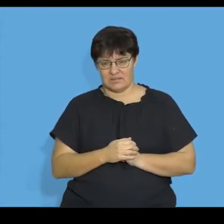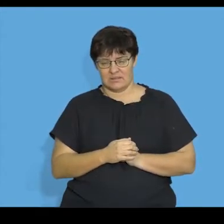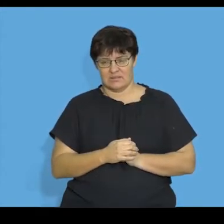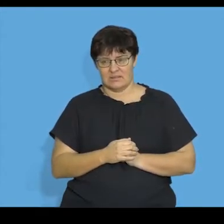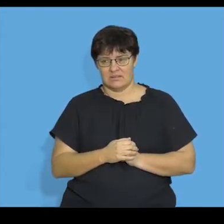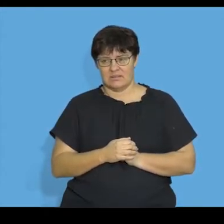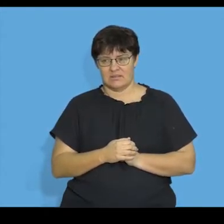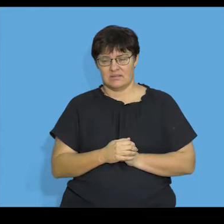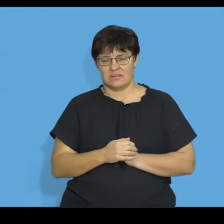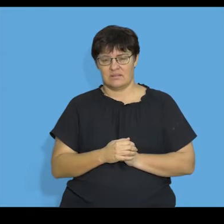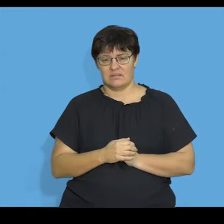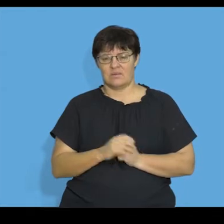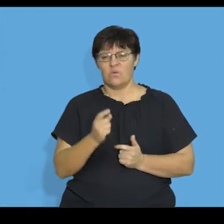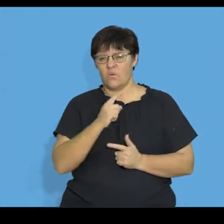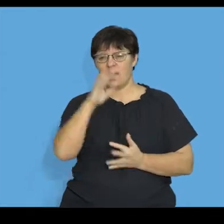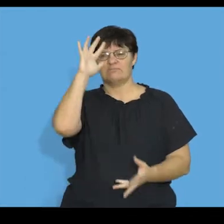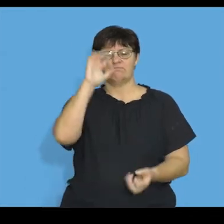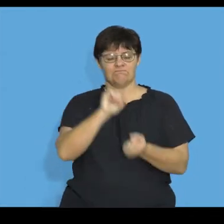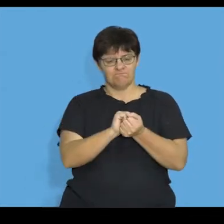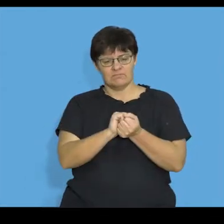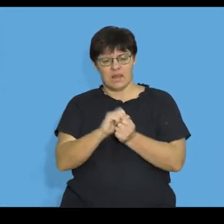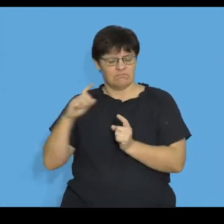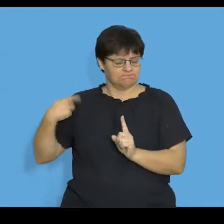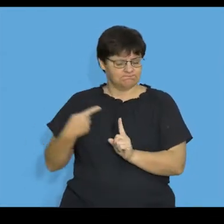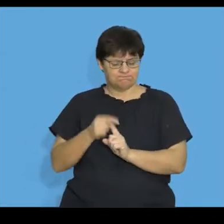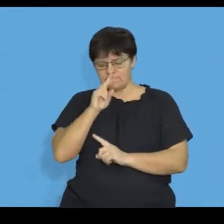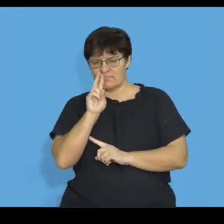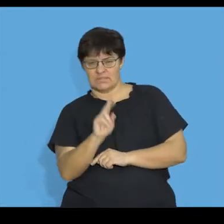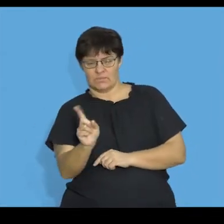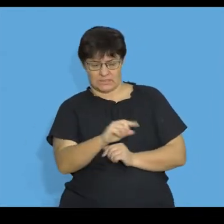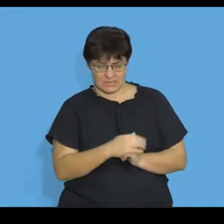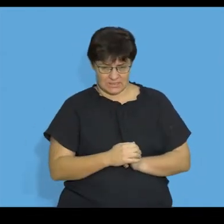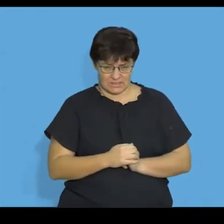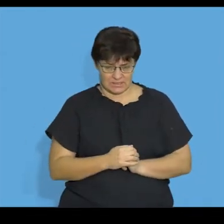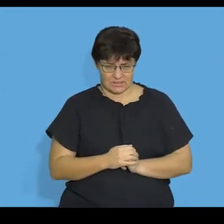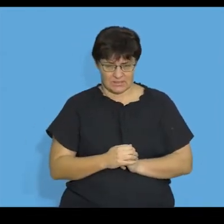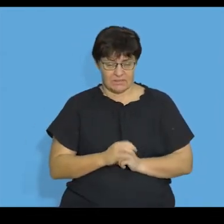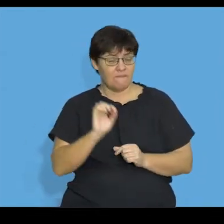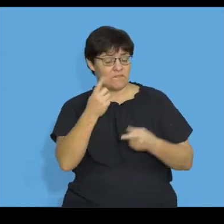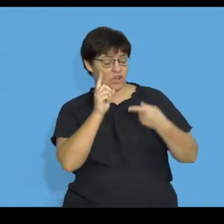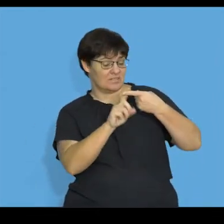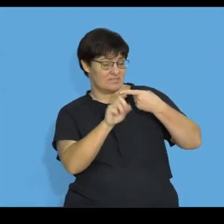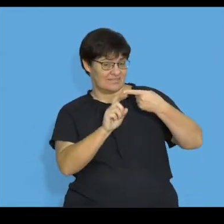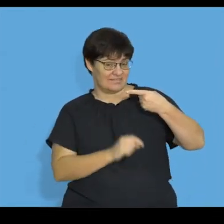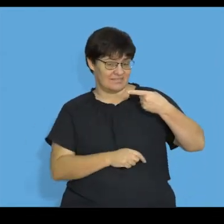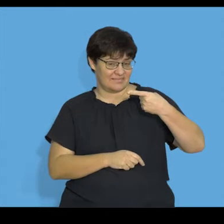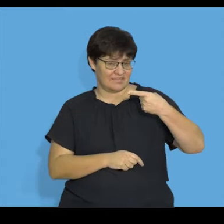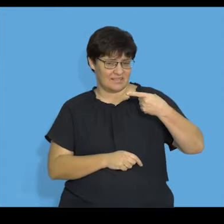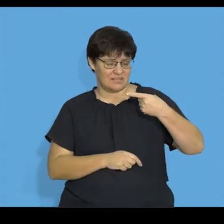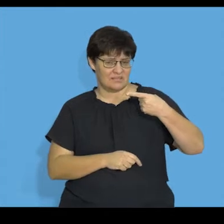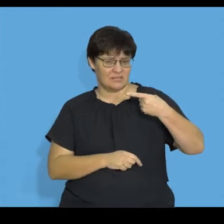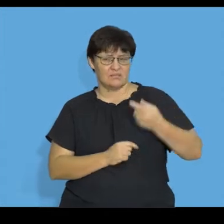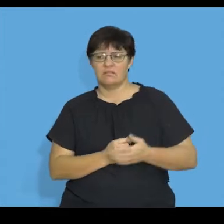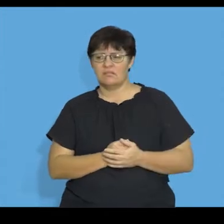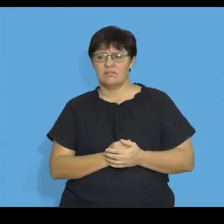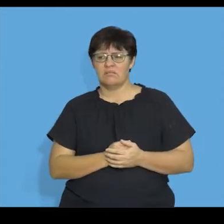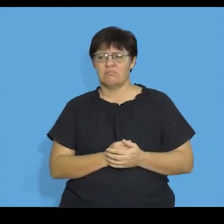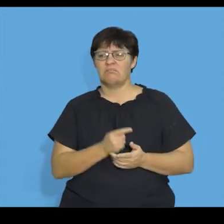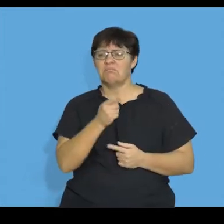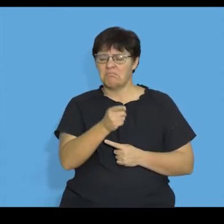to summarize some of what we've seen. And the first thing that I wanted us to look at is to say, well, what are the factors